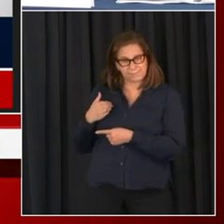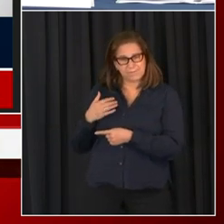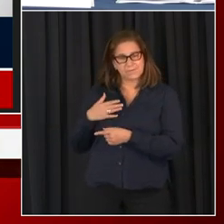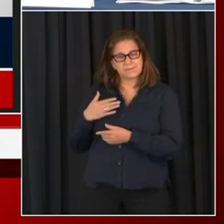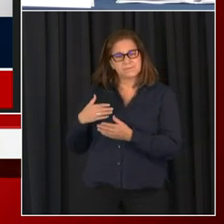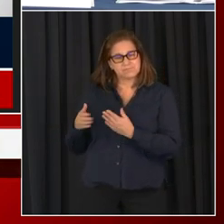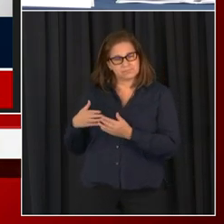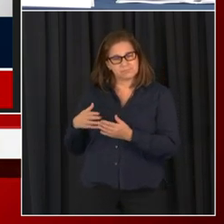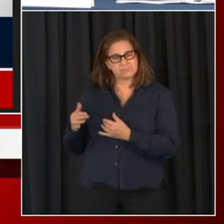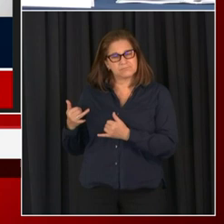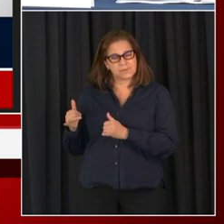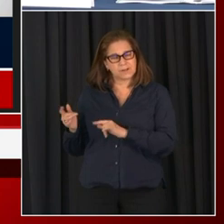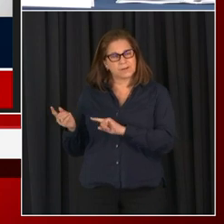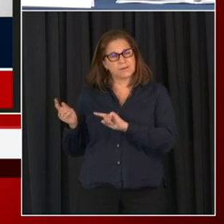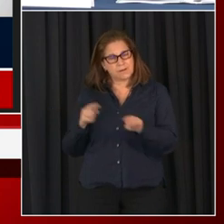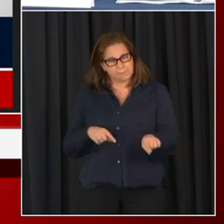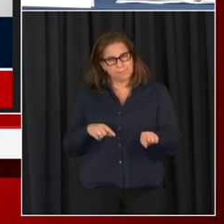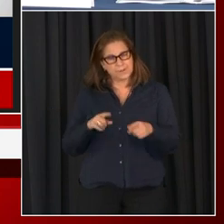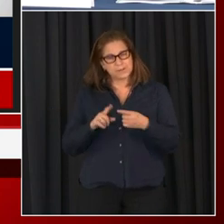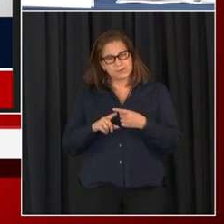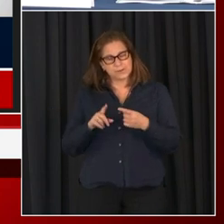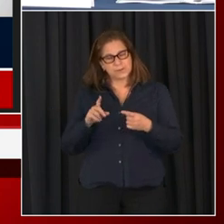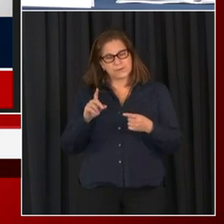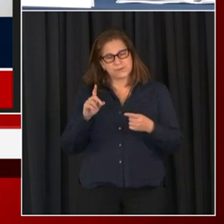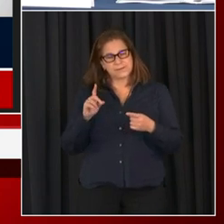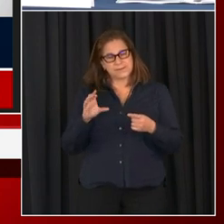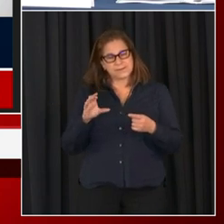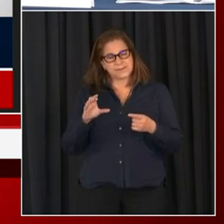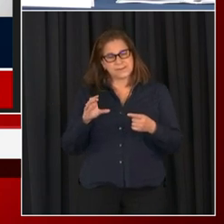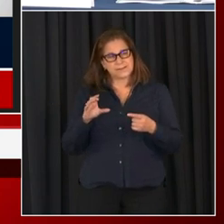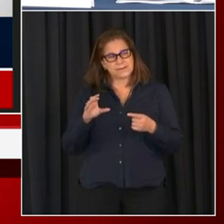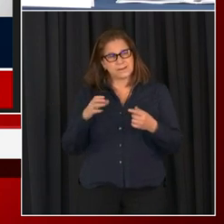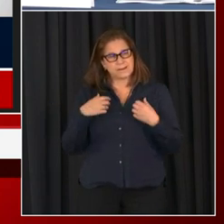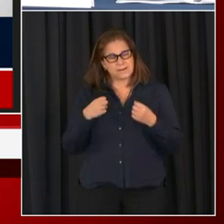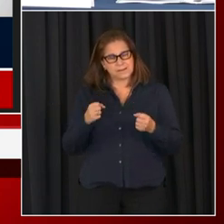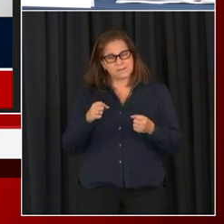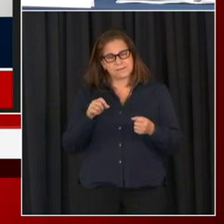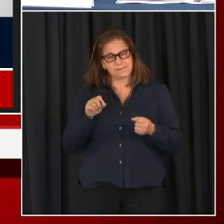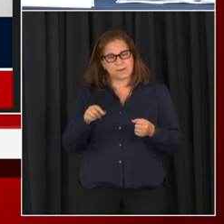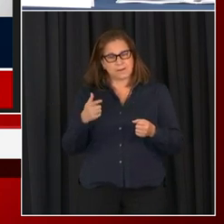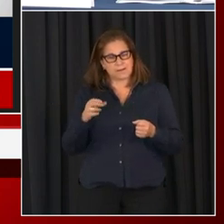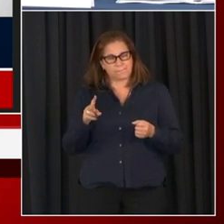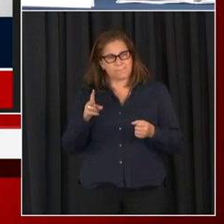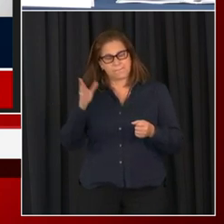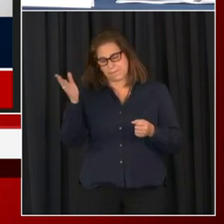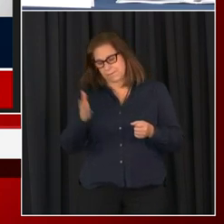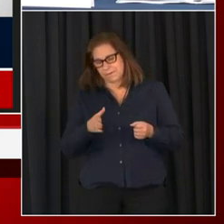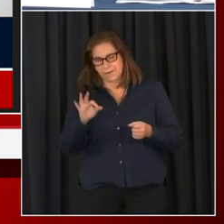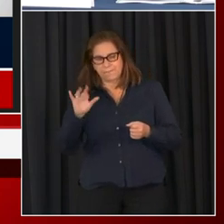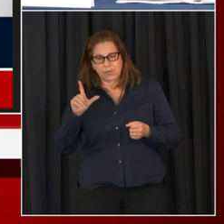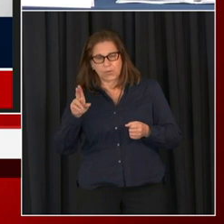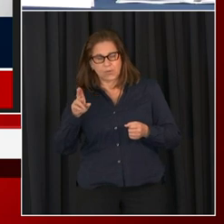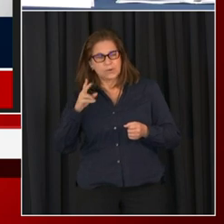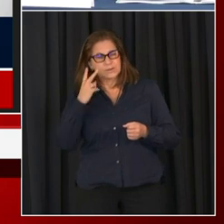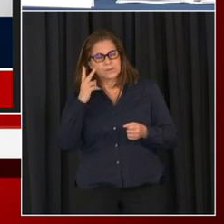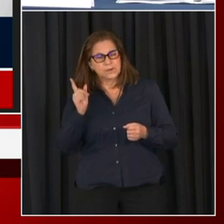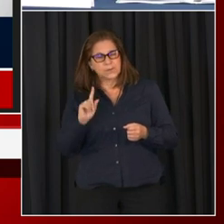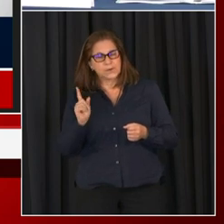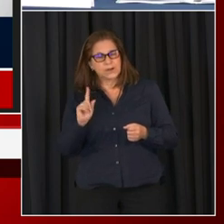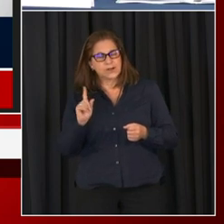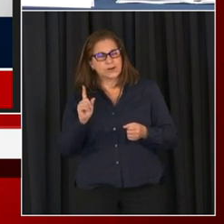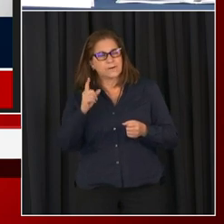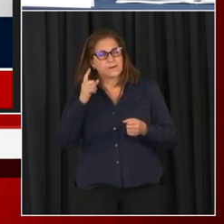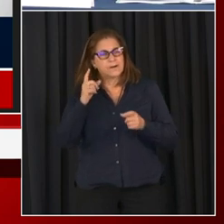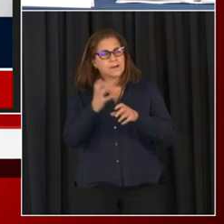dchealth.dc.gov/flu to get more information as to the opportunities for flu vaccination for people who are uninsured. So